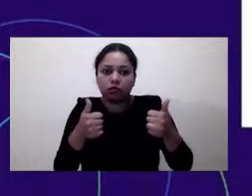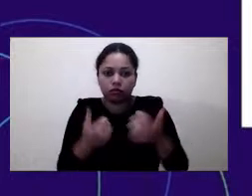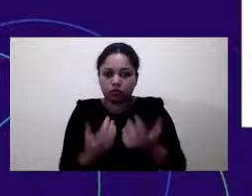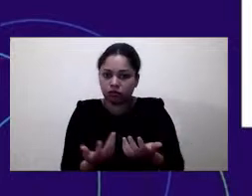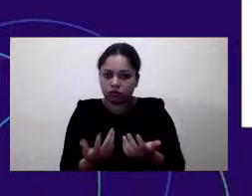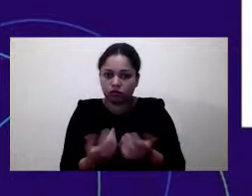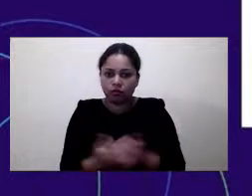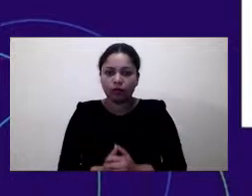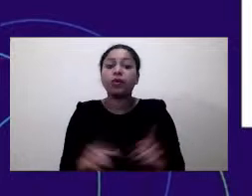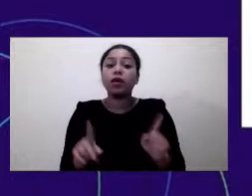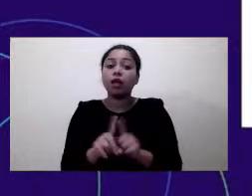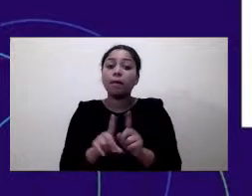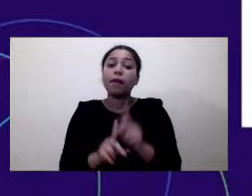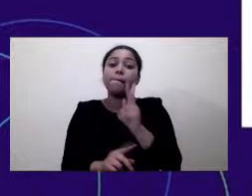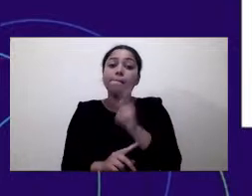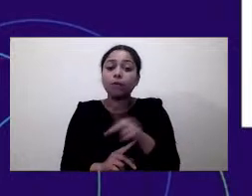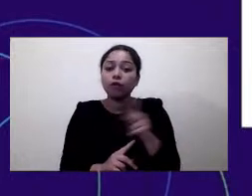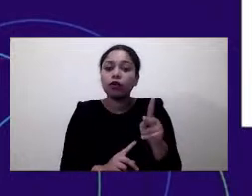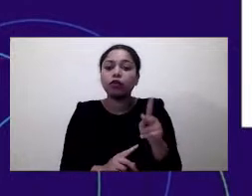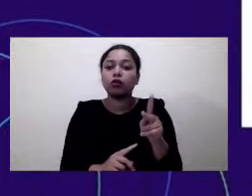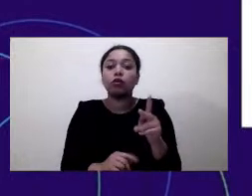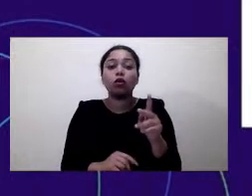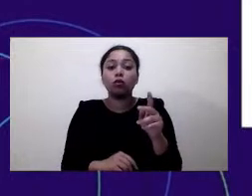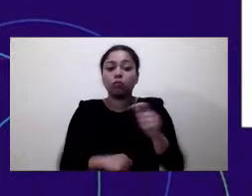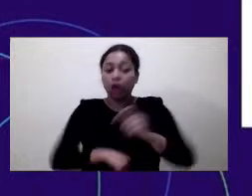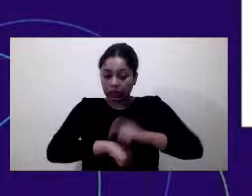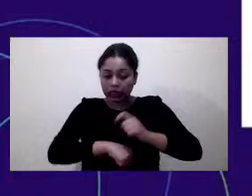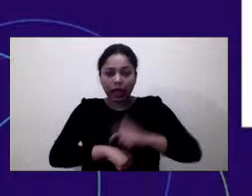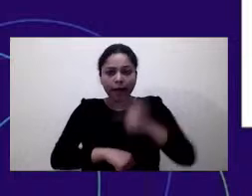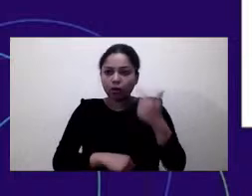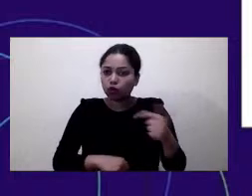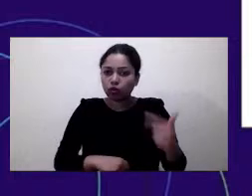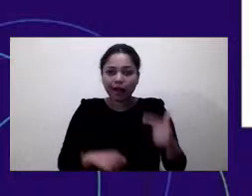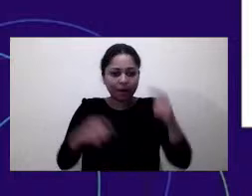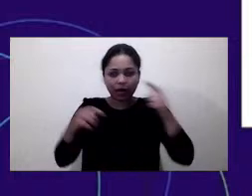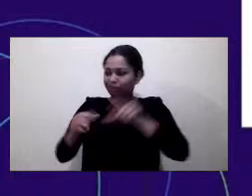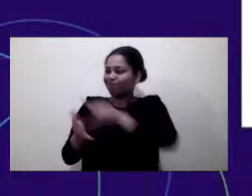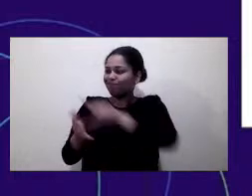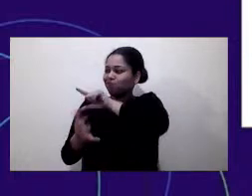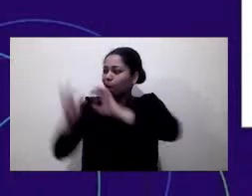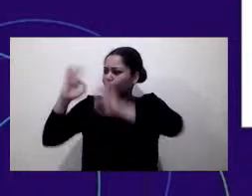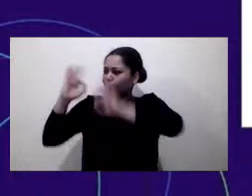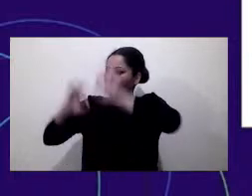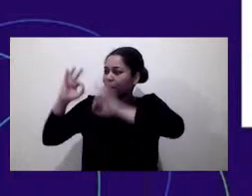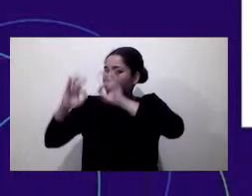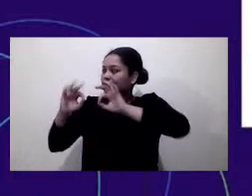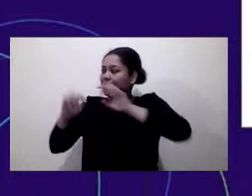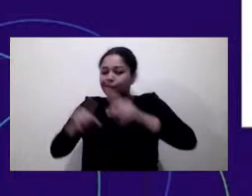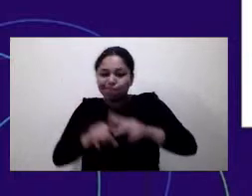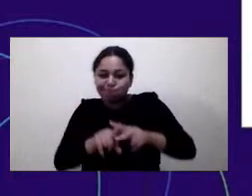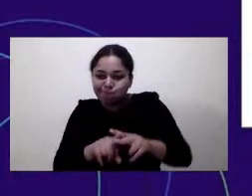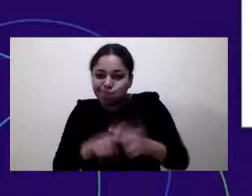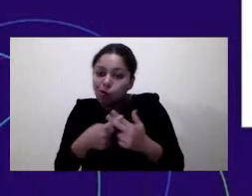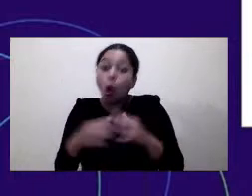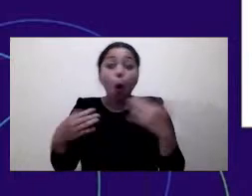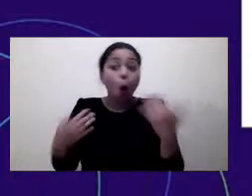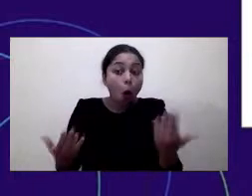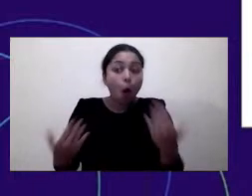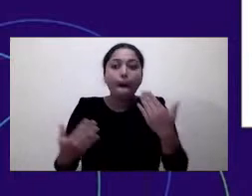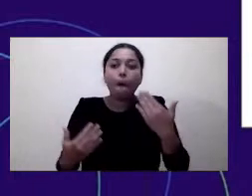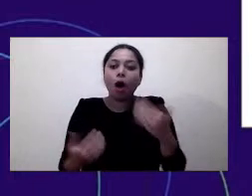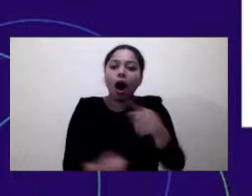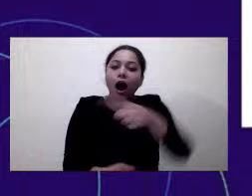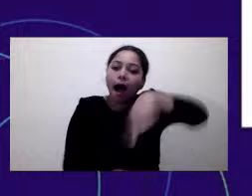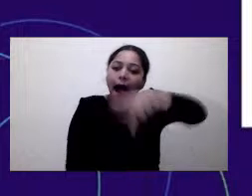don't really have a time to rethink their planning on how to improve the students' progress in the future. On the